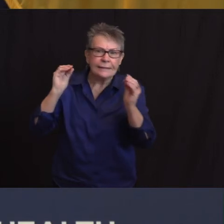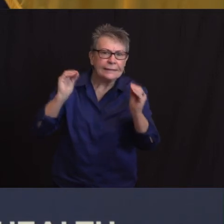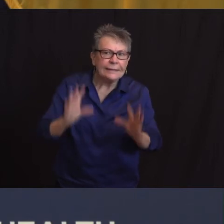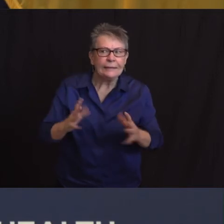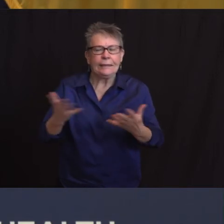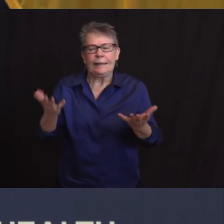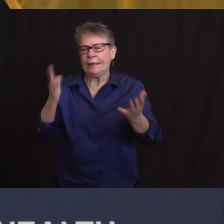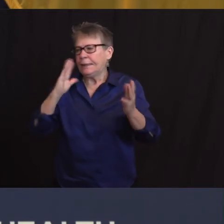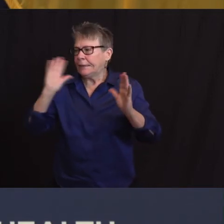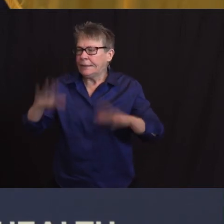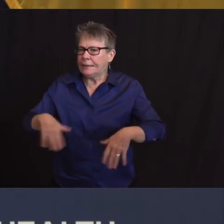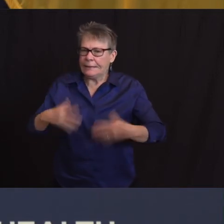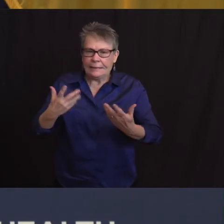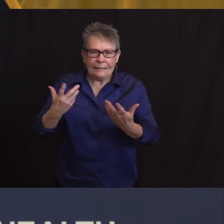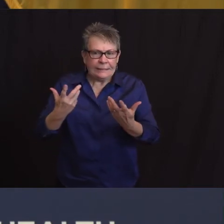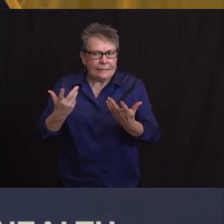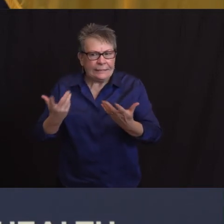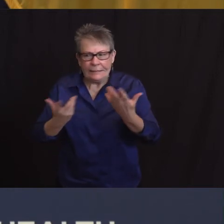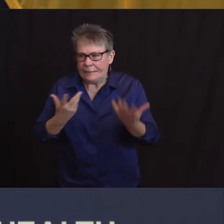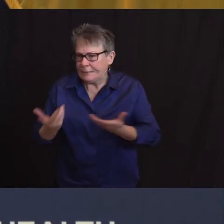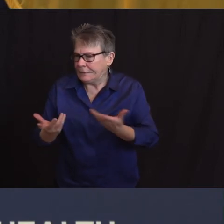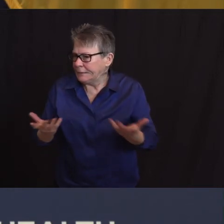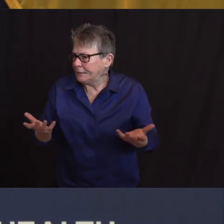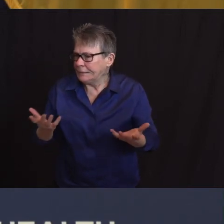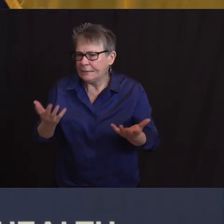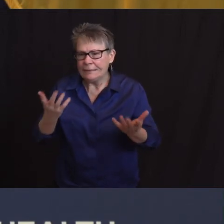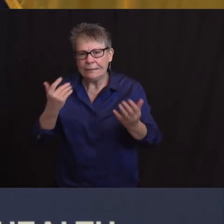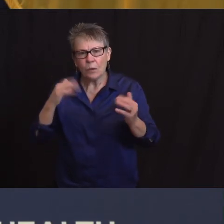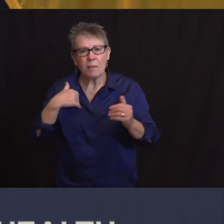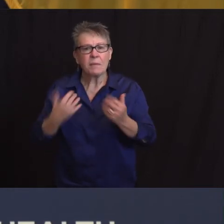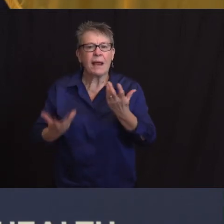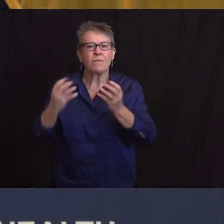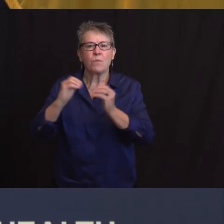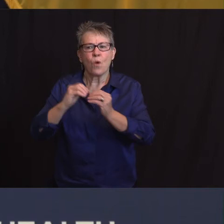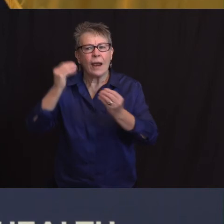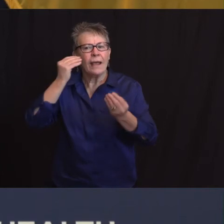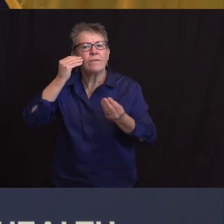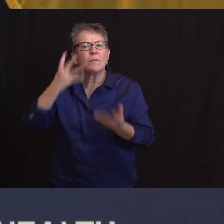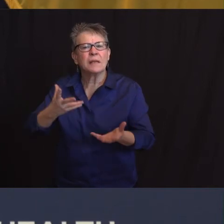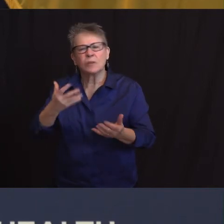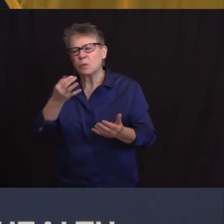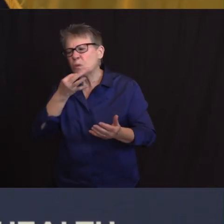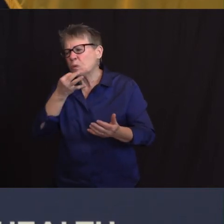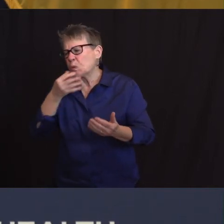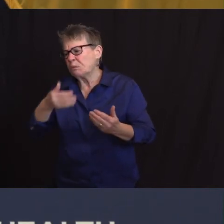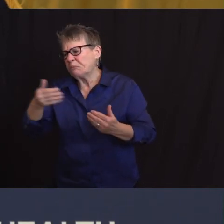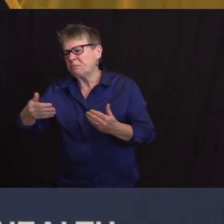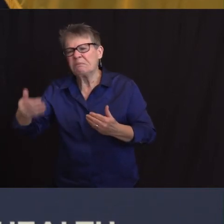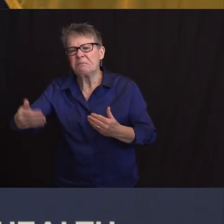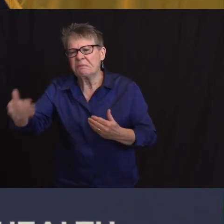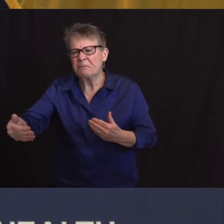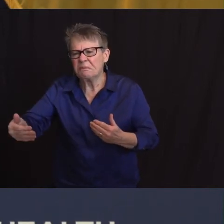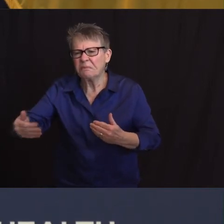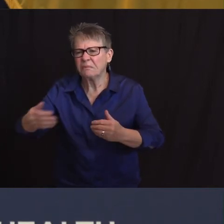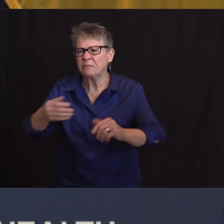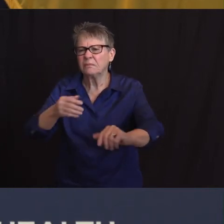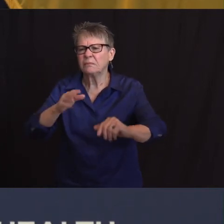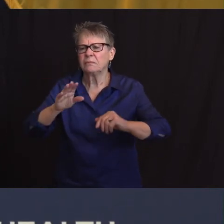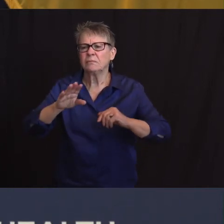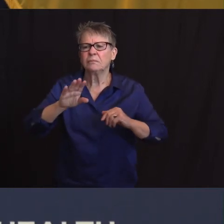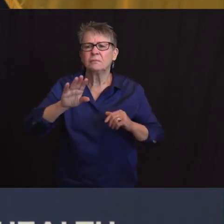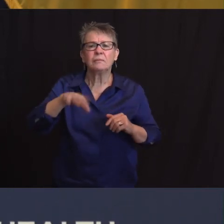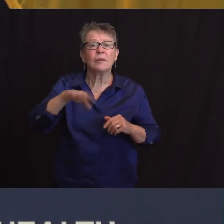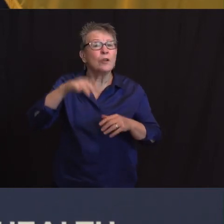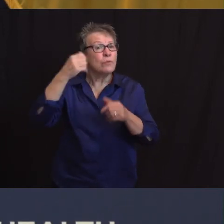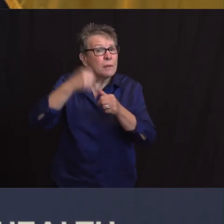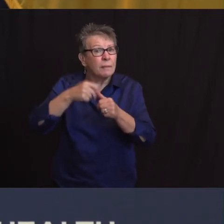still, as I've been saying the past week or so, in the on-deck circle. Remember, if you are an educator and you're either 65 and older,